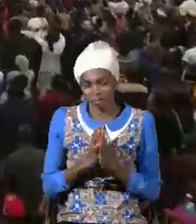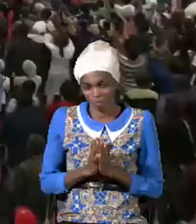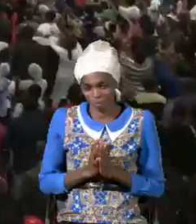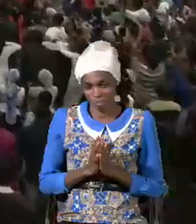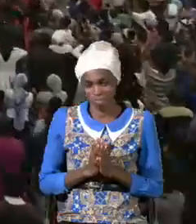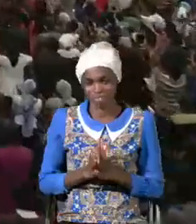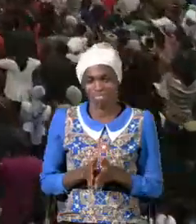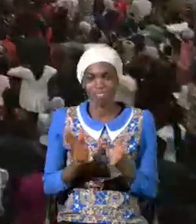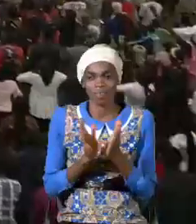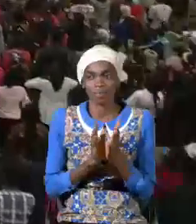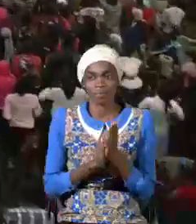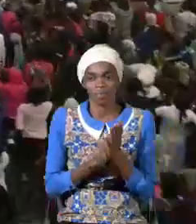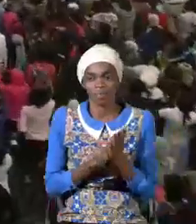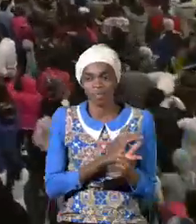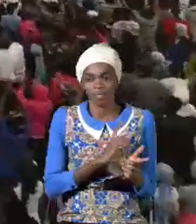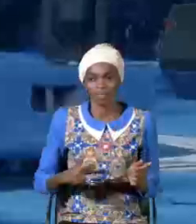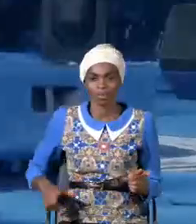Praise the Lord.